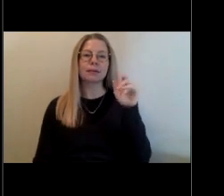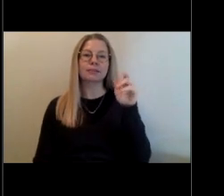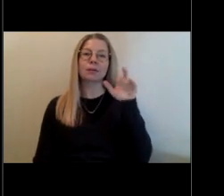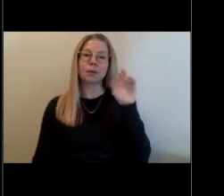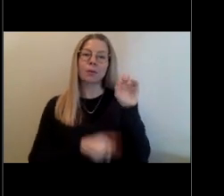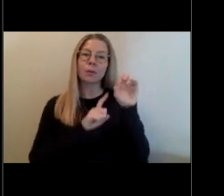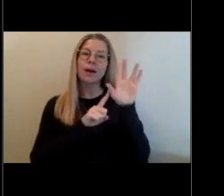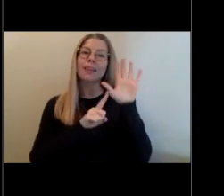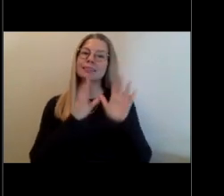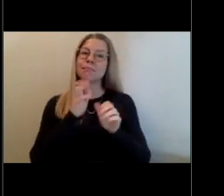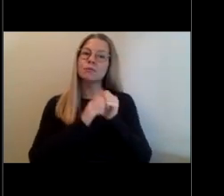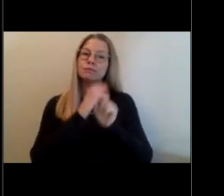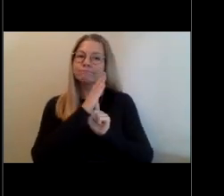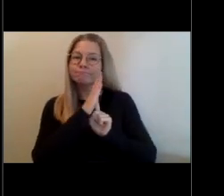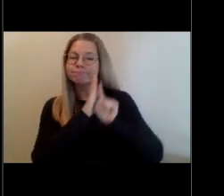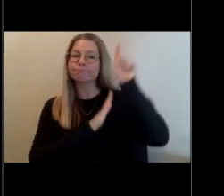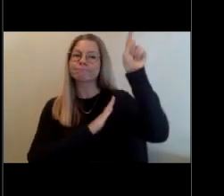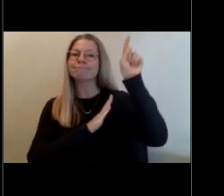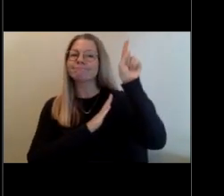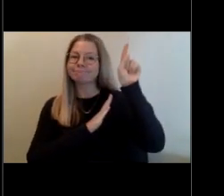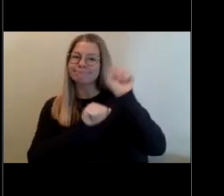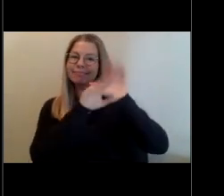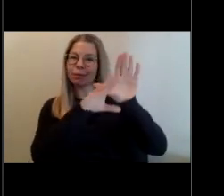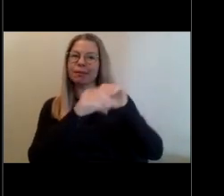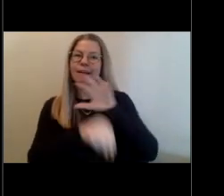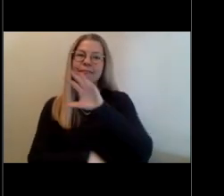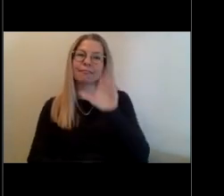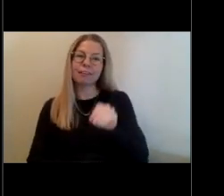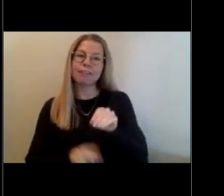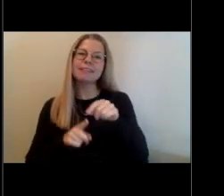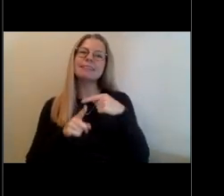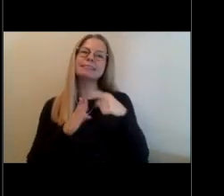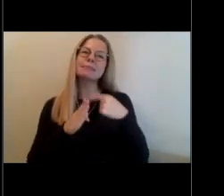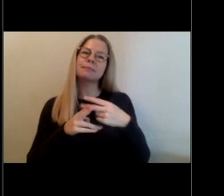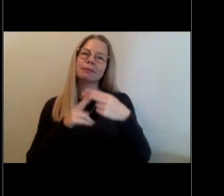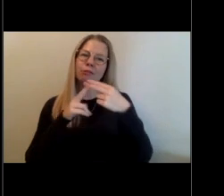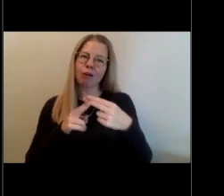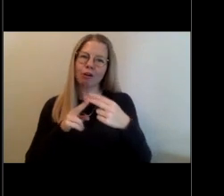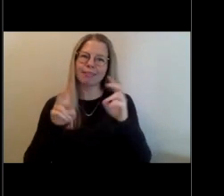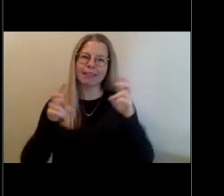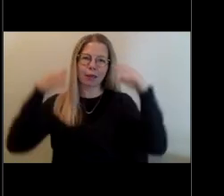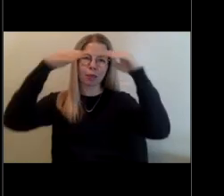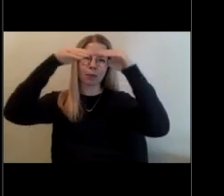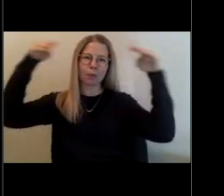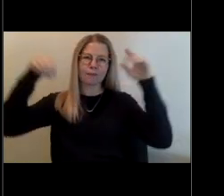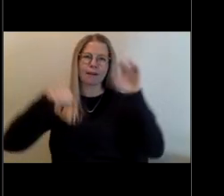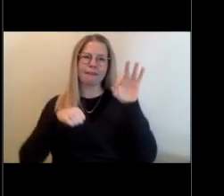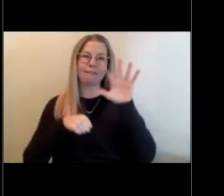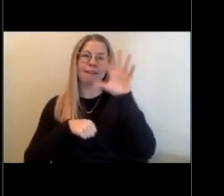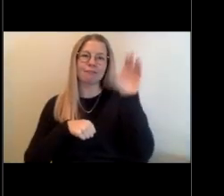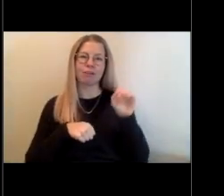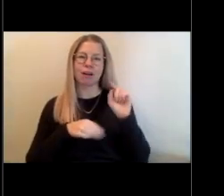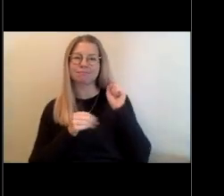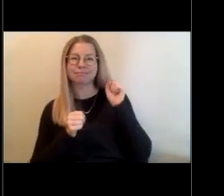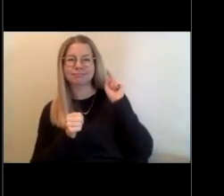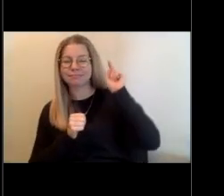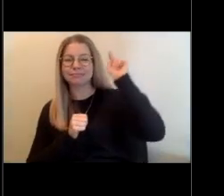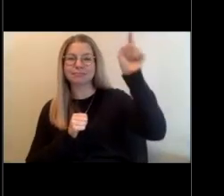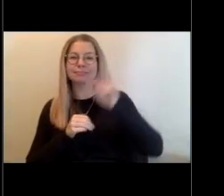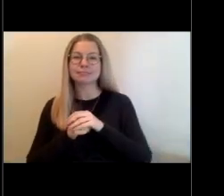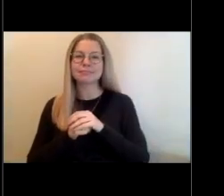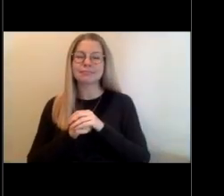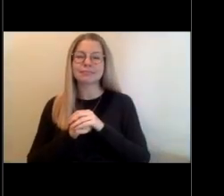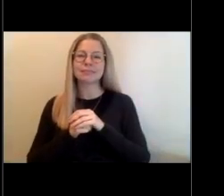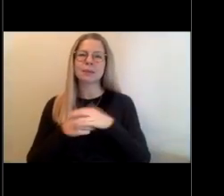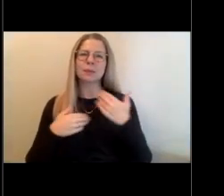They sometimes call it the roof of Africa, and it's really the stuff of dreams. It's an unusual mountain because it's out there in the middle